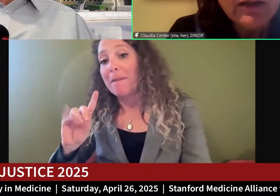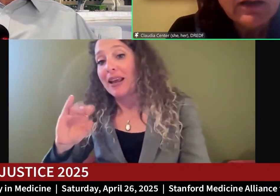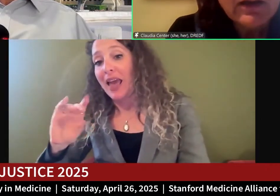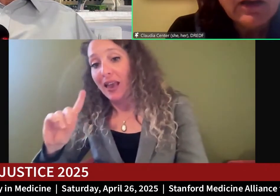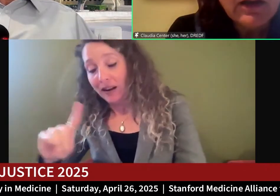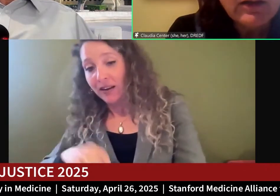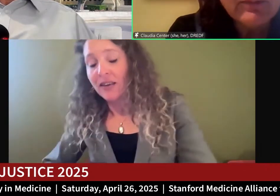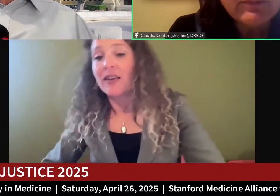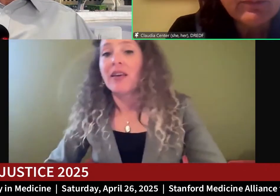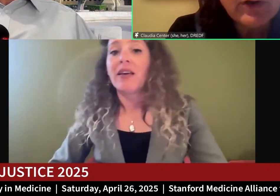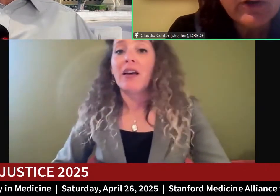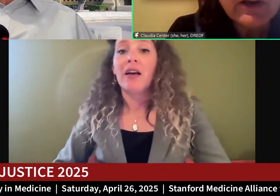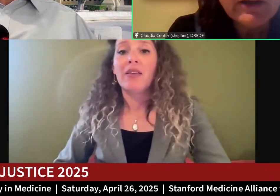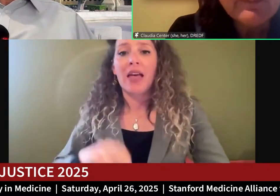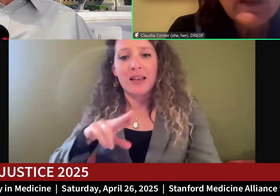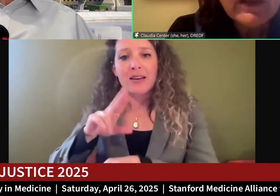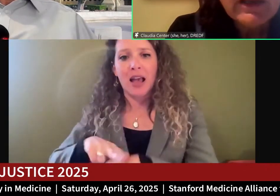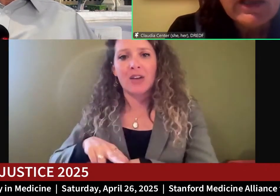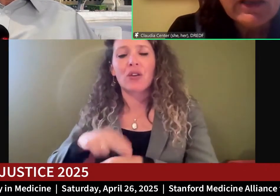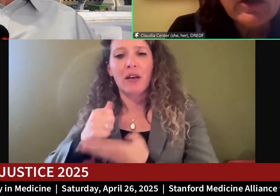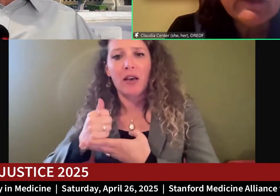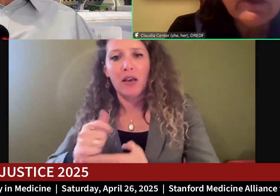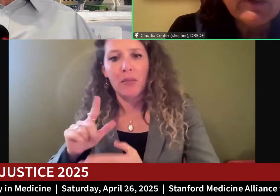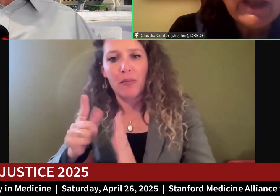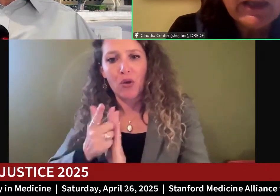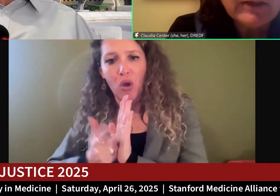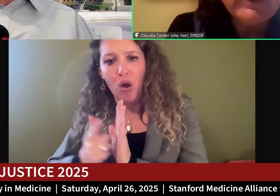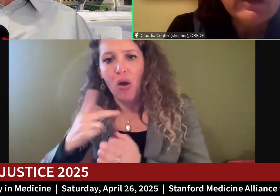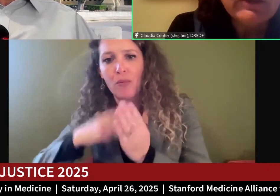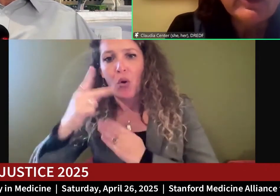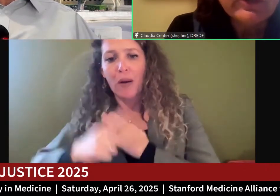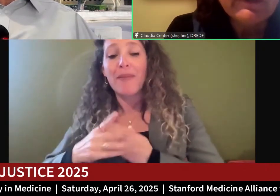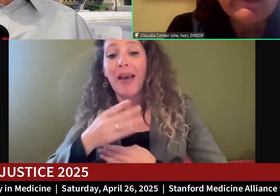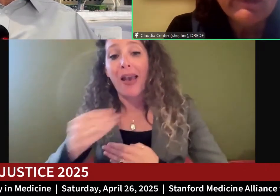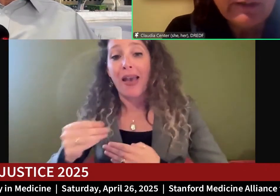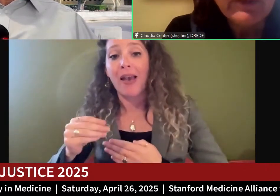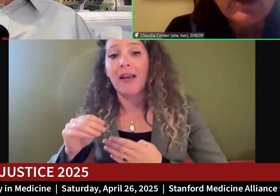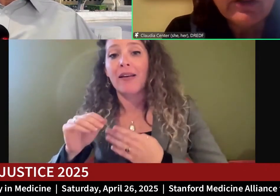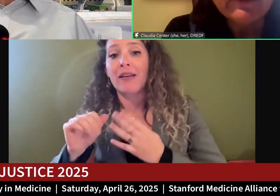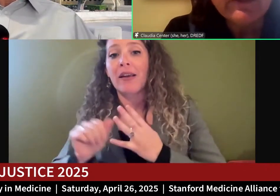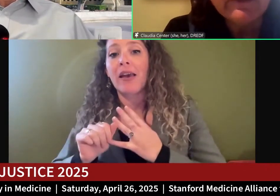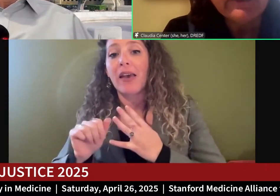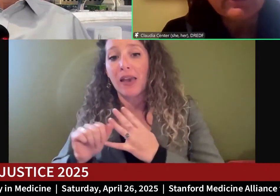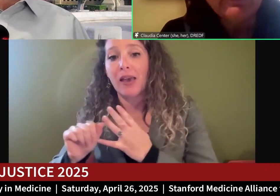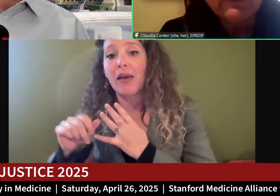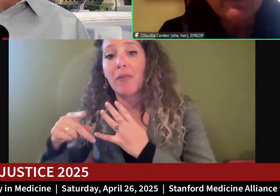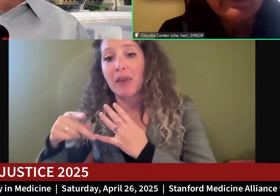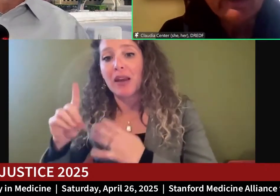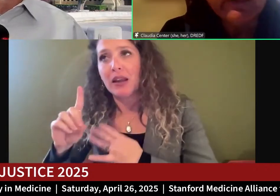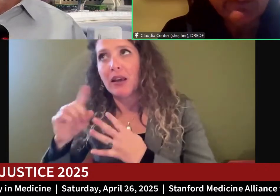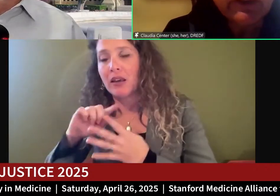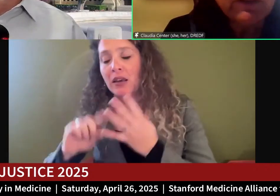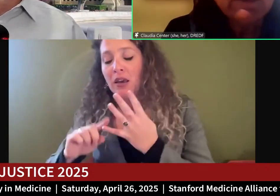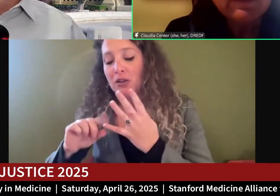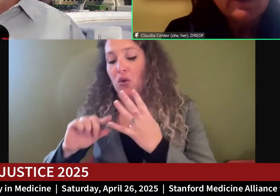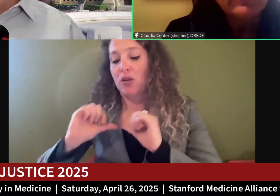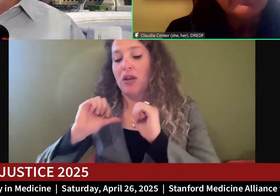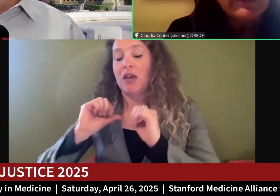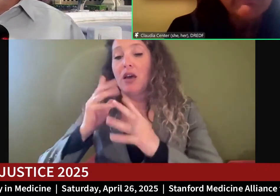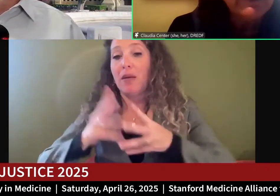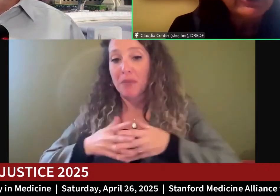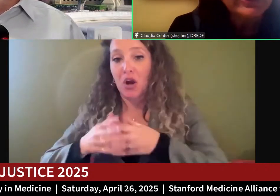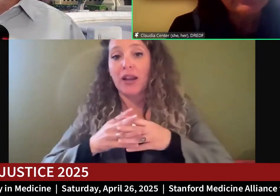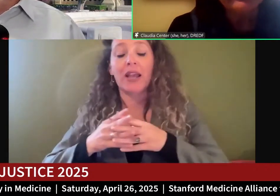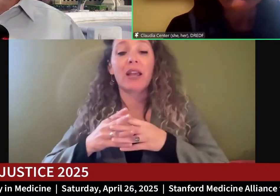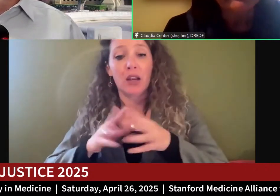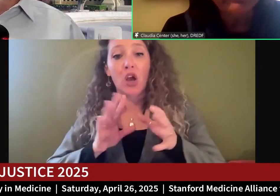Health Law program, and also AAPD, which is the American Association of People with Disabilities. And we